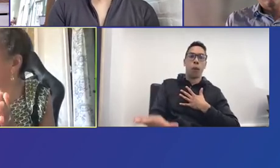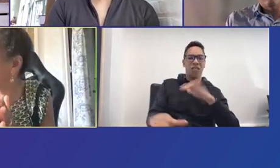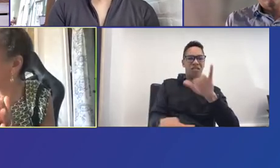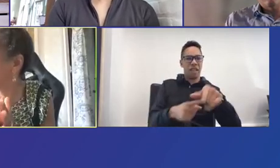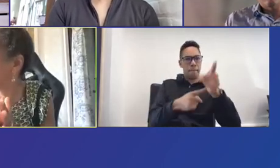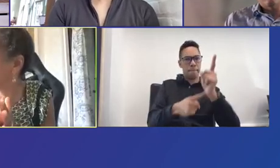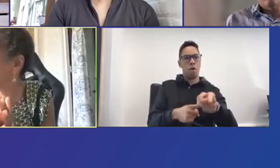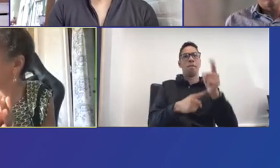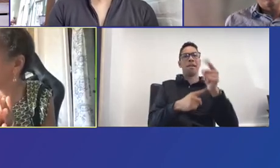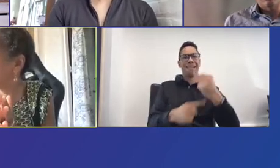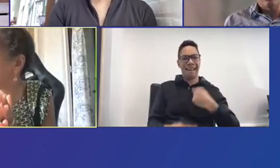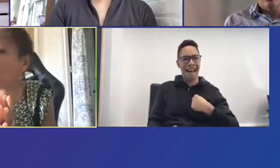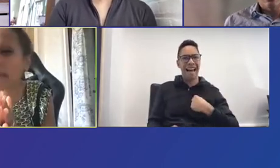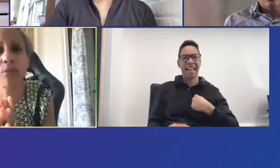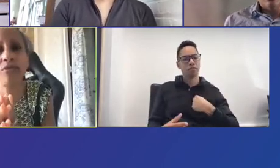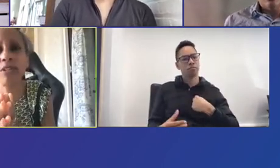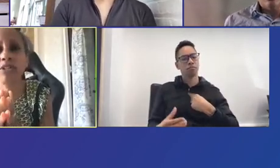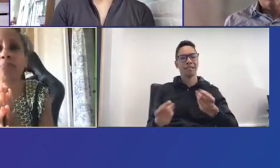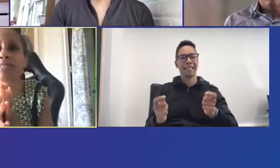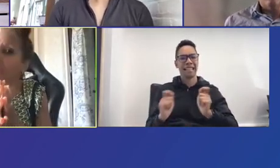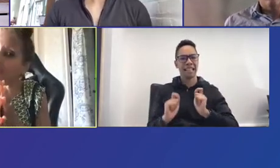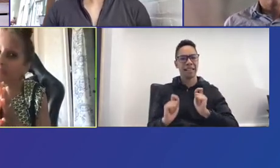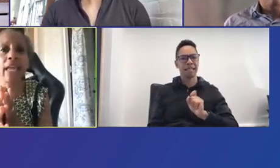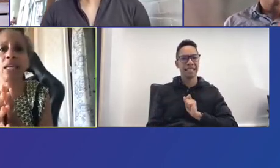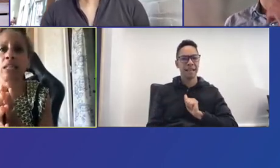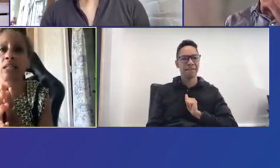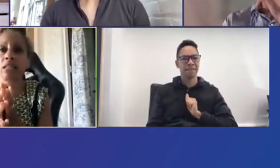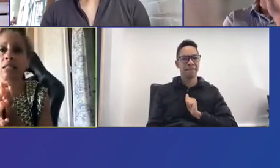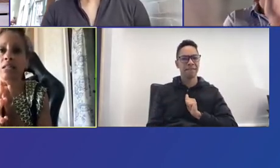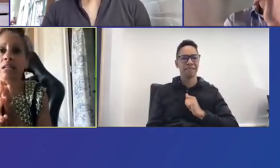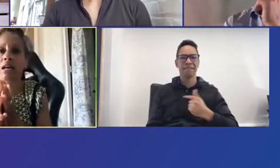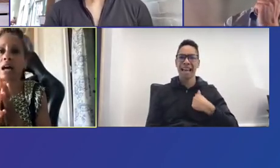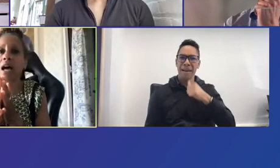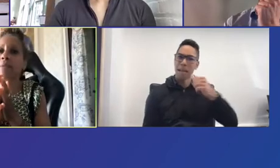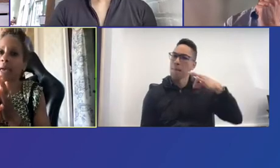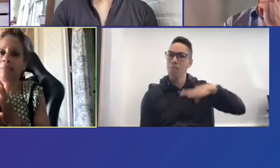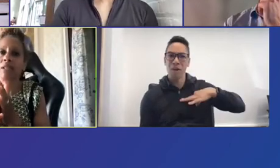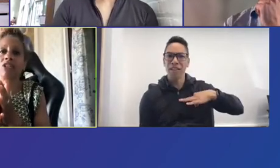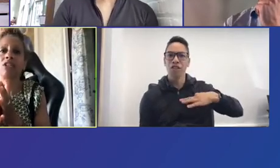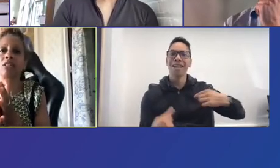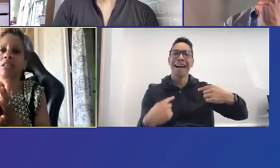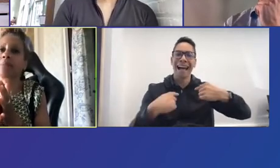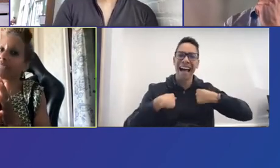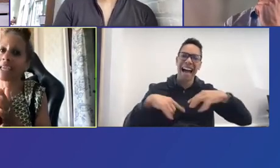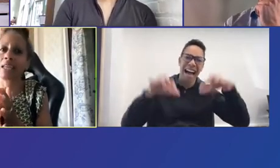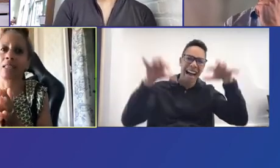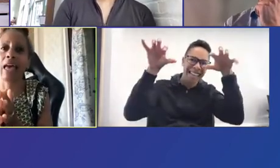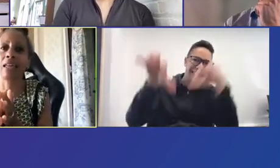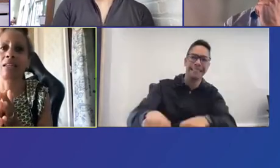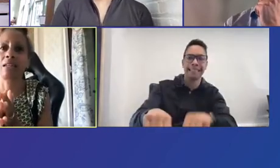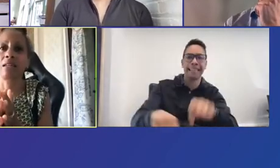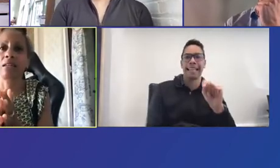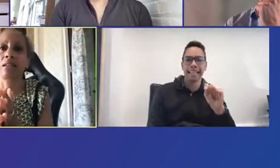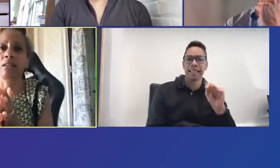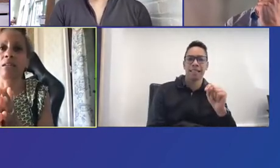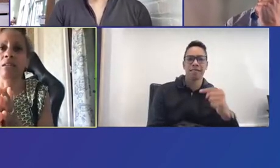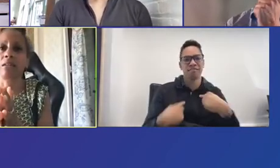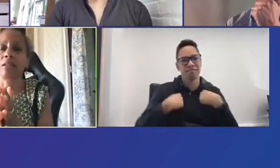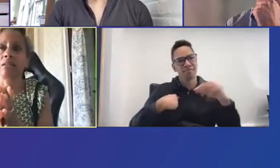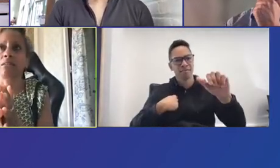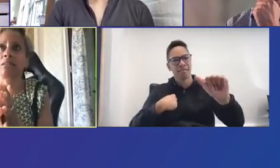That I've taken. I'm not privileged, I've taken it. I'm an abolitionist, I'm taking that.